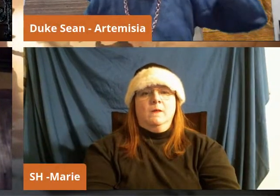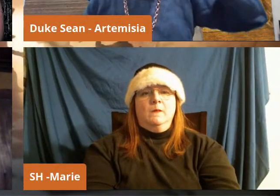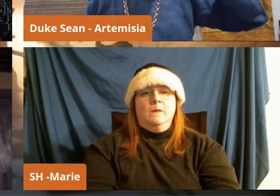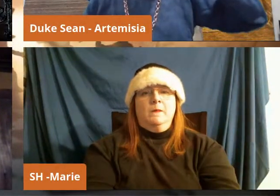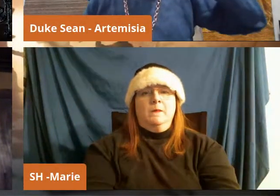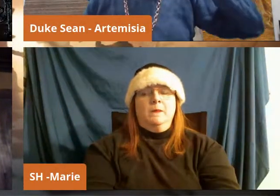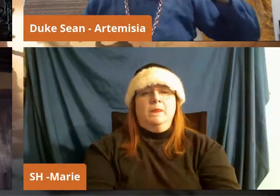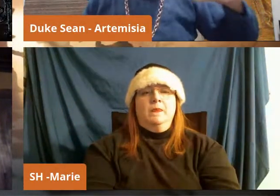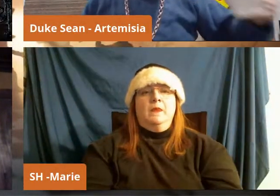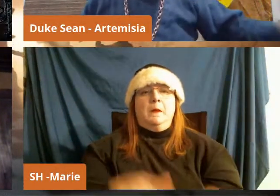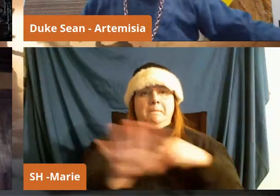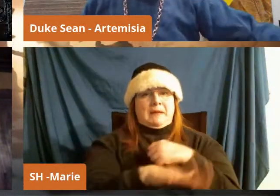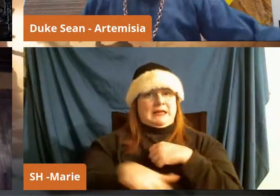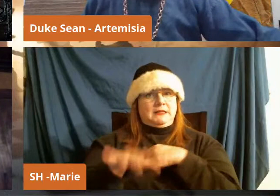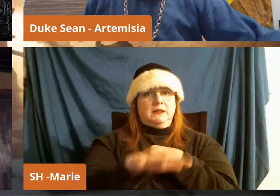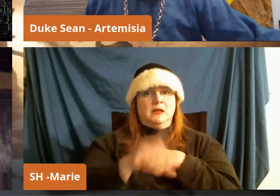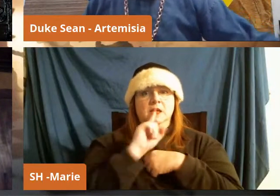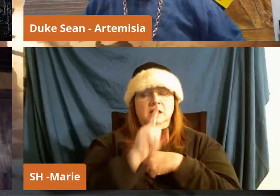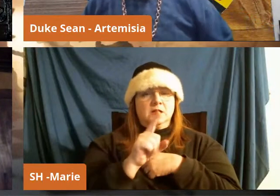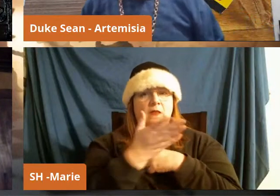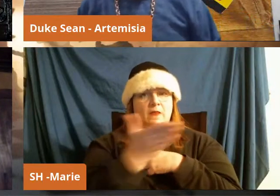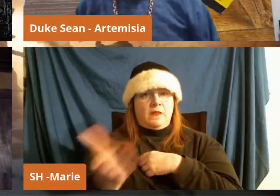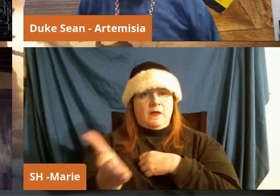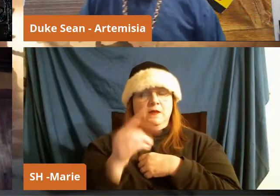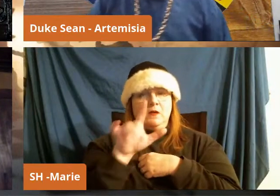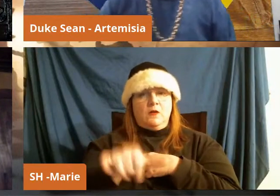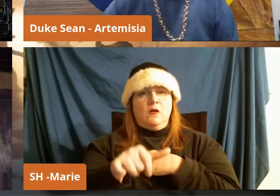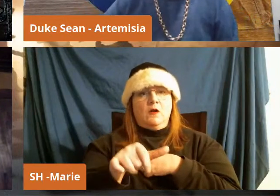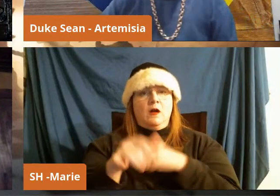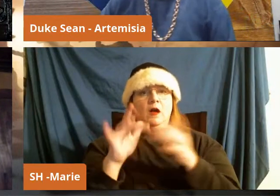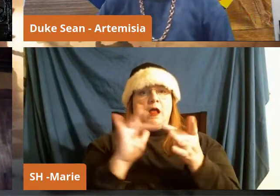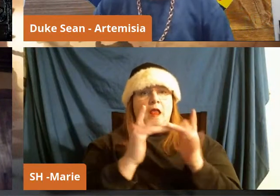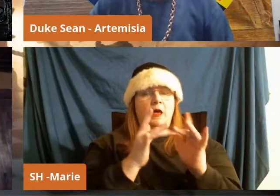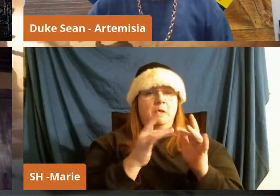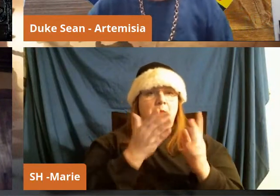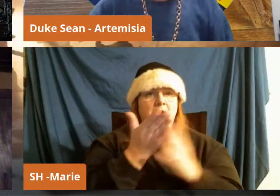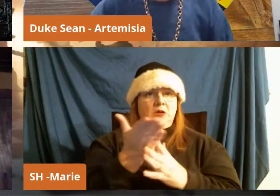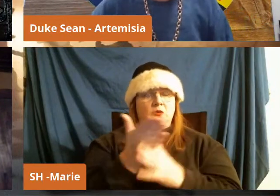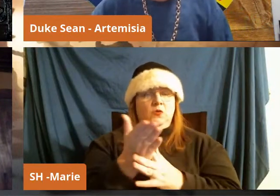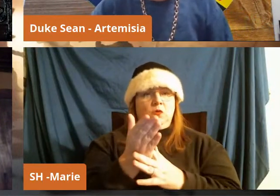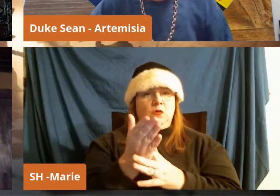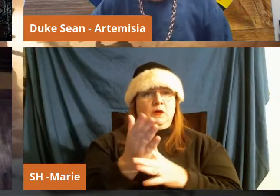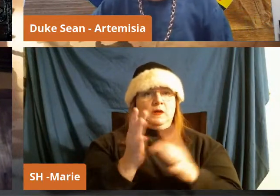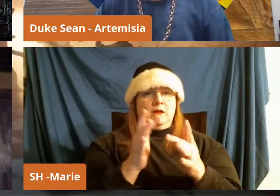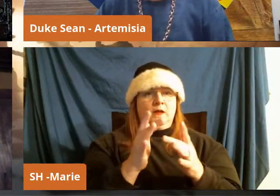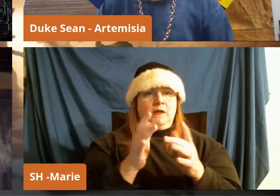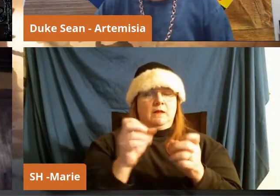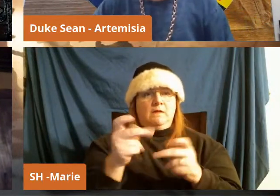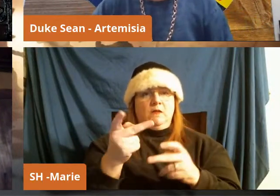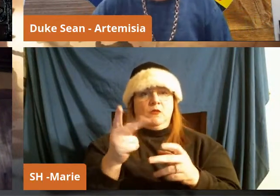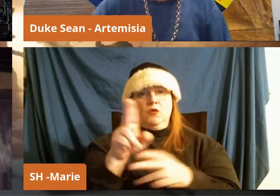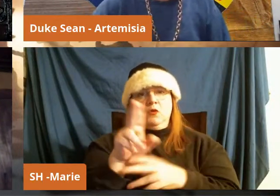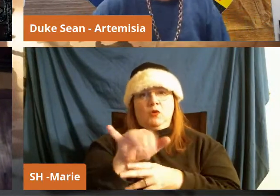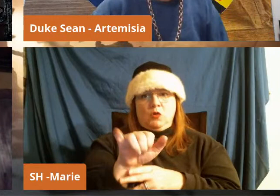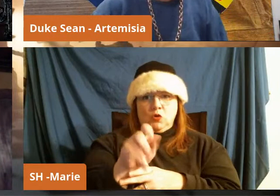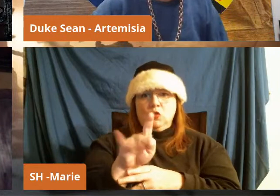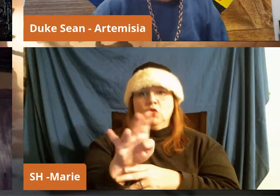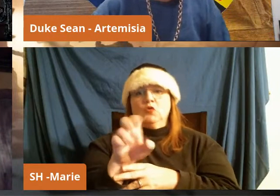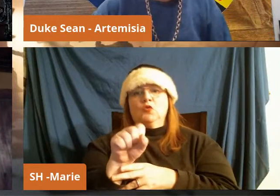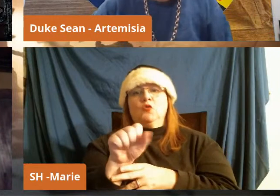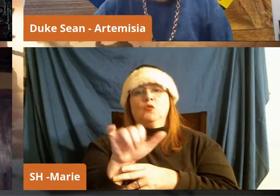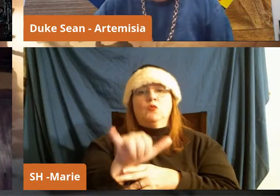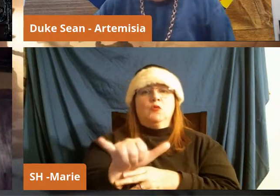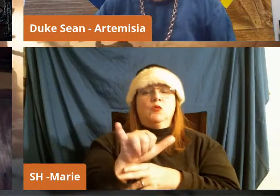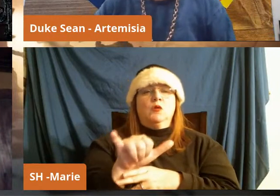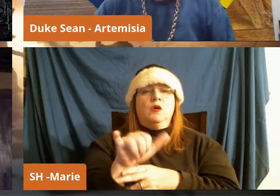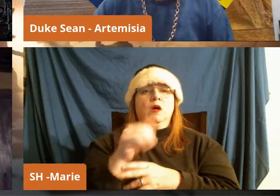So basically, is there things we can do online between events, either through YouTube or through blogs or whatever?